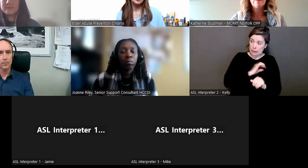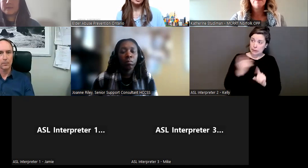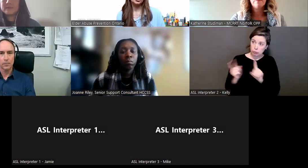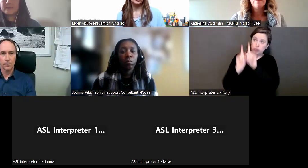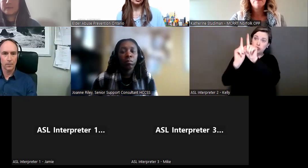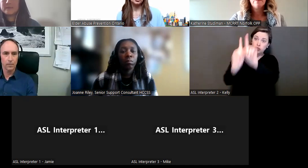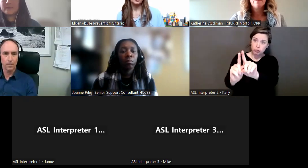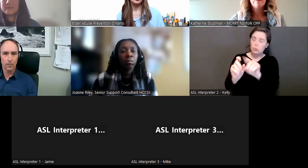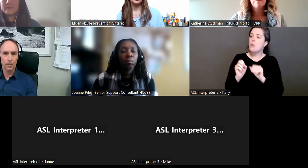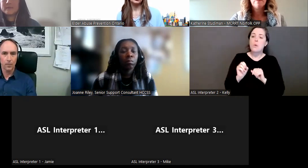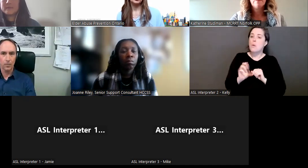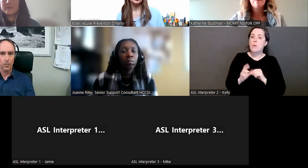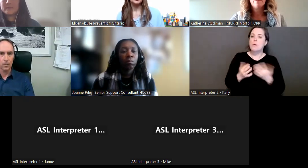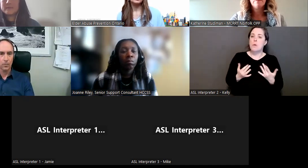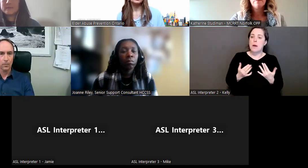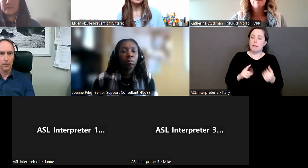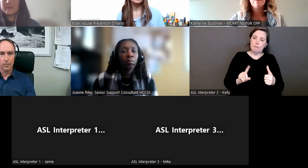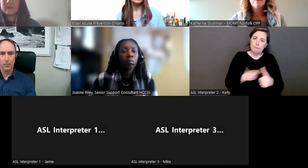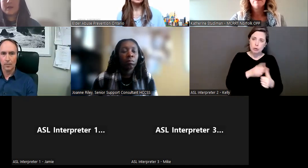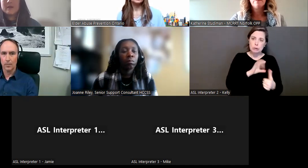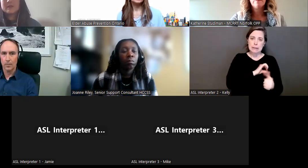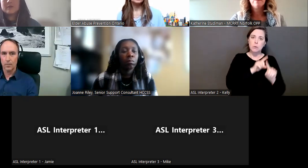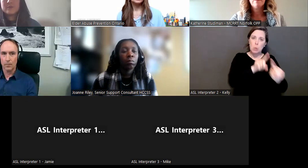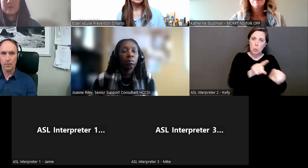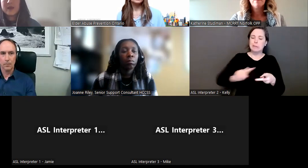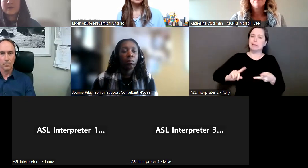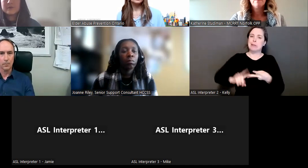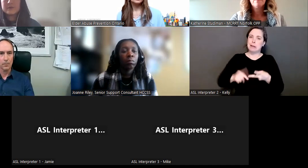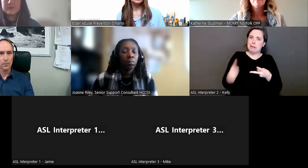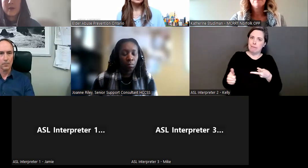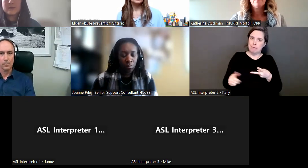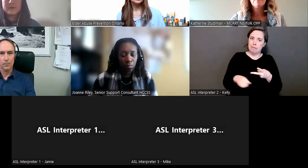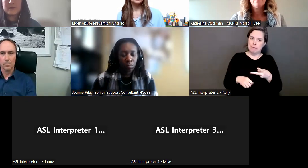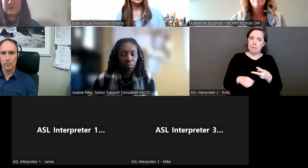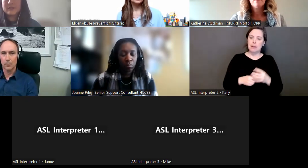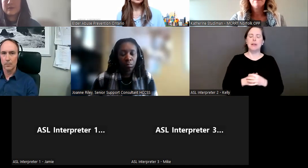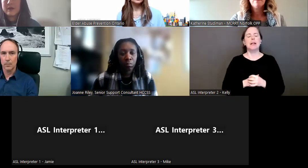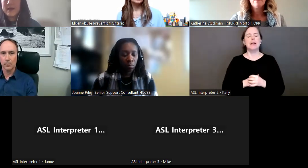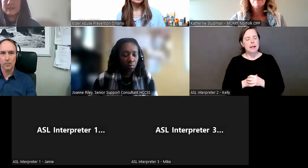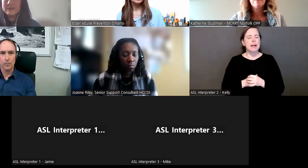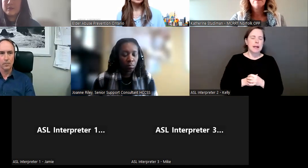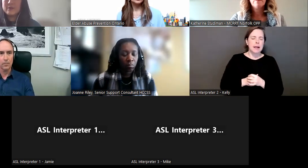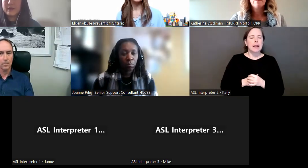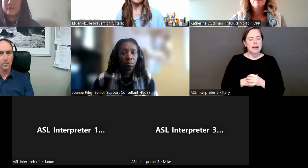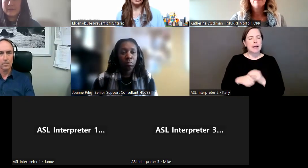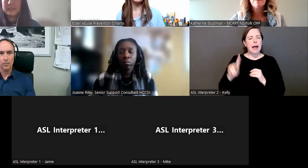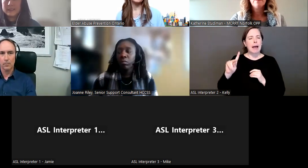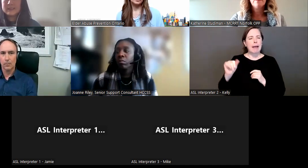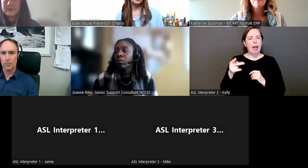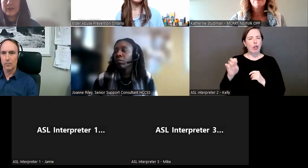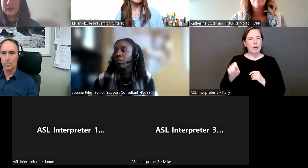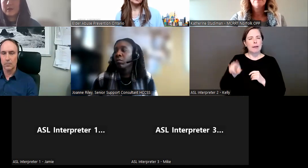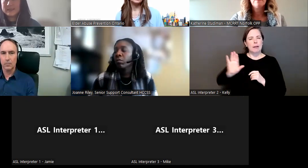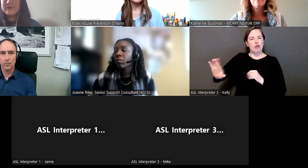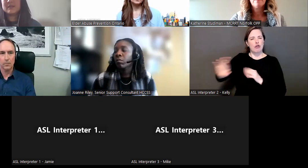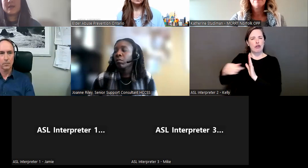done their investigation or their check on the older person? So Katherine's role would probably be equivalent to our impact team going out with police.